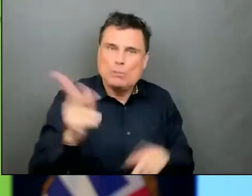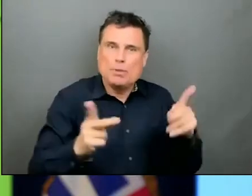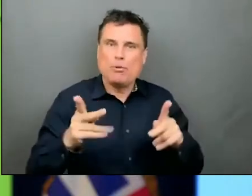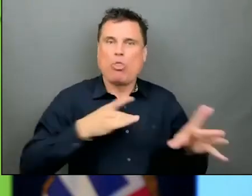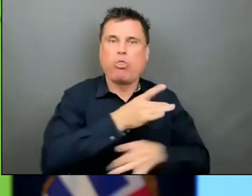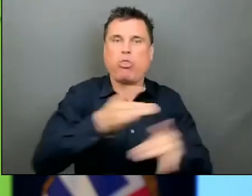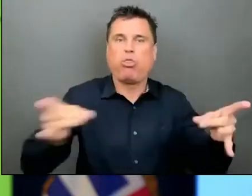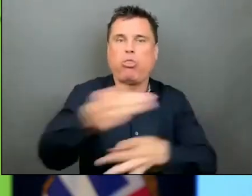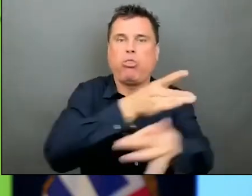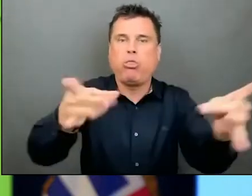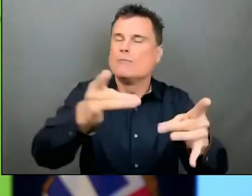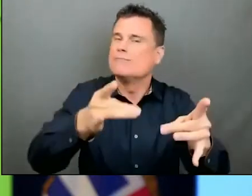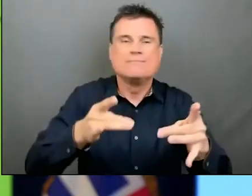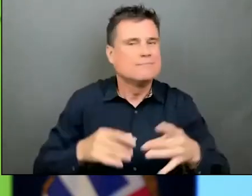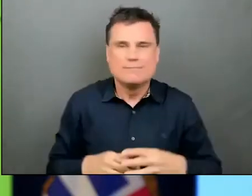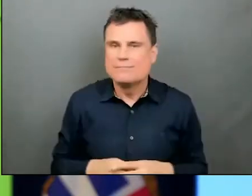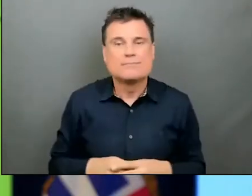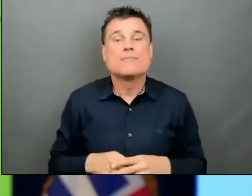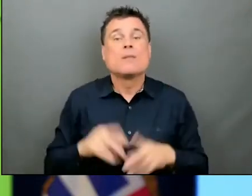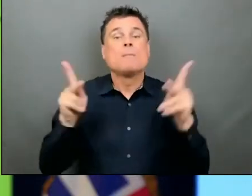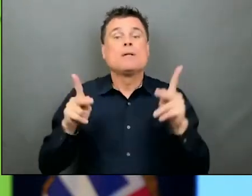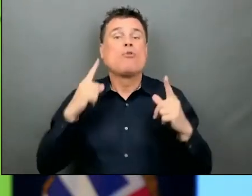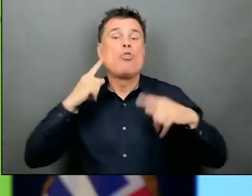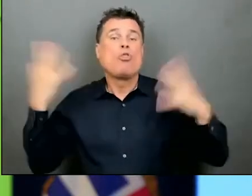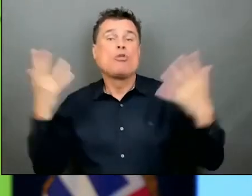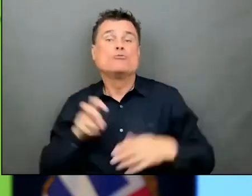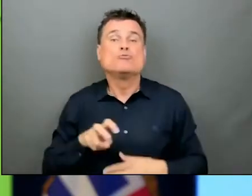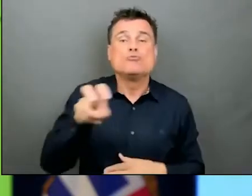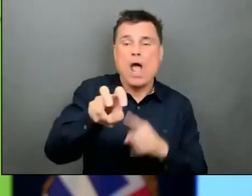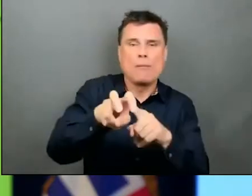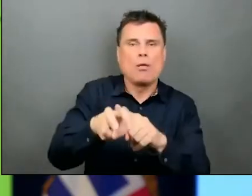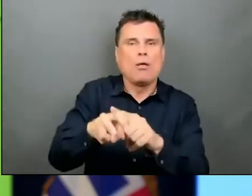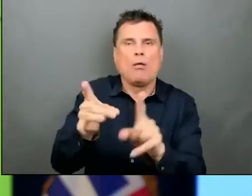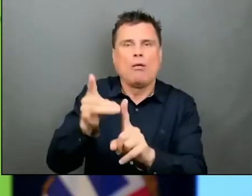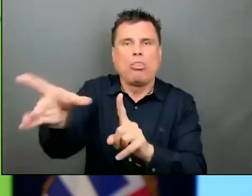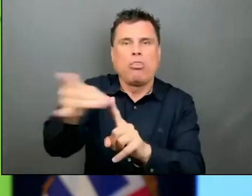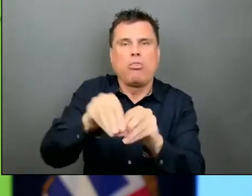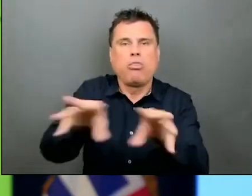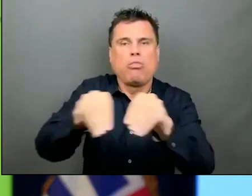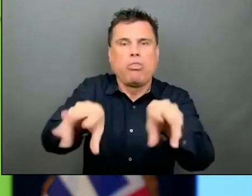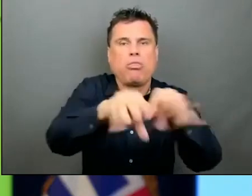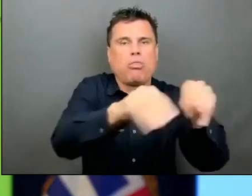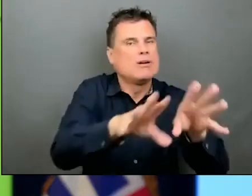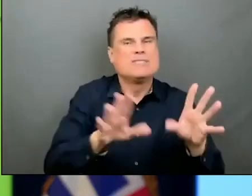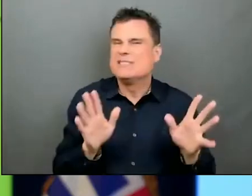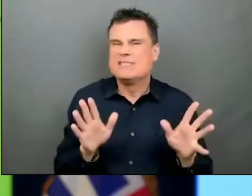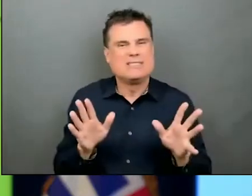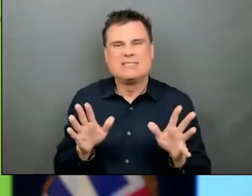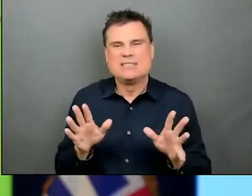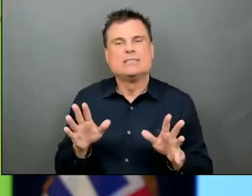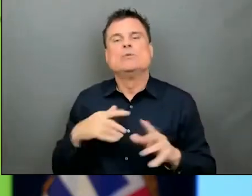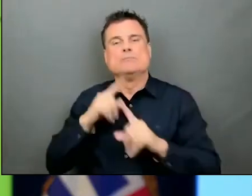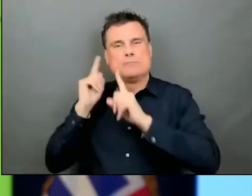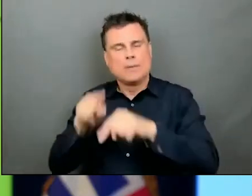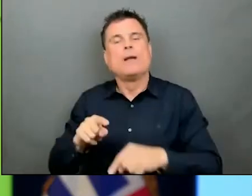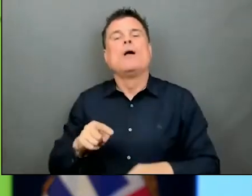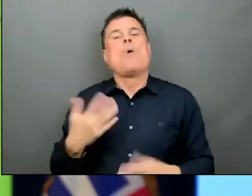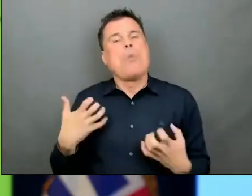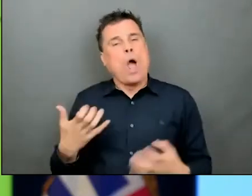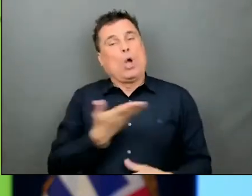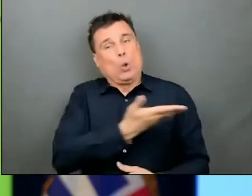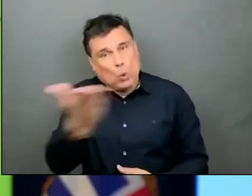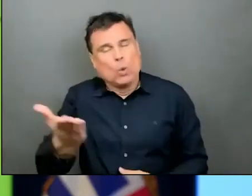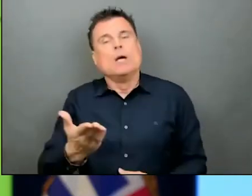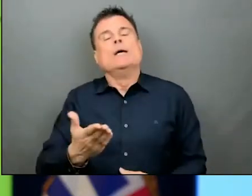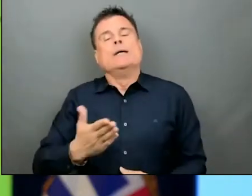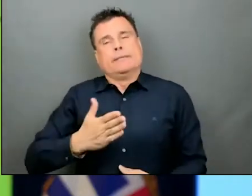COVID-19's ability to spread. The surest path to the success of these measures is voluntary compliance. If a friend